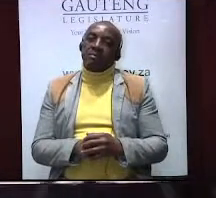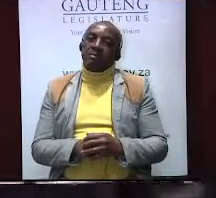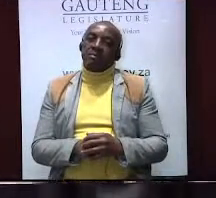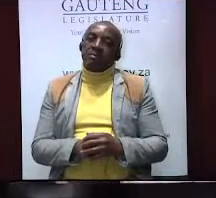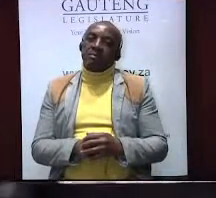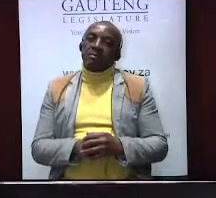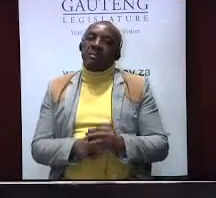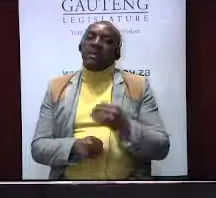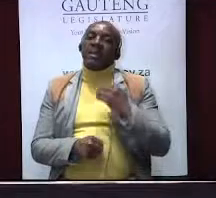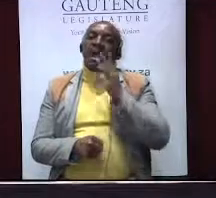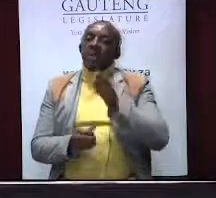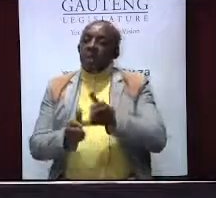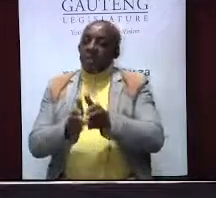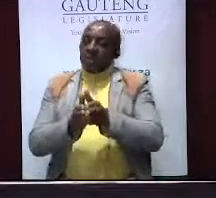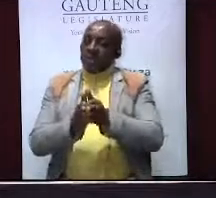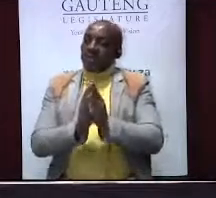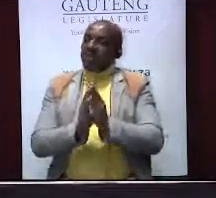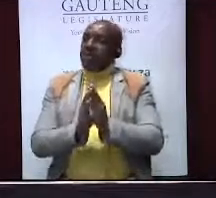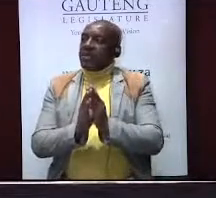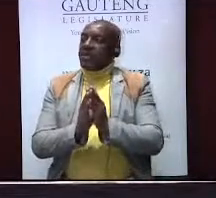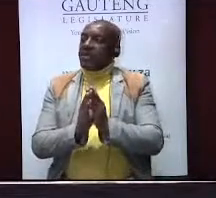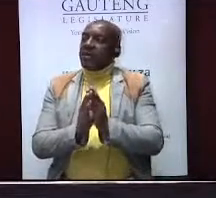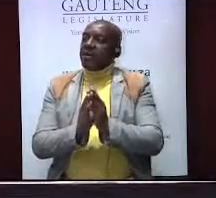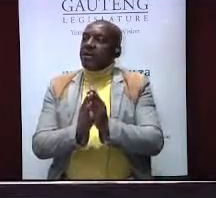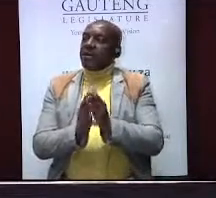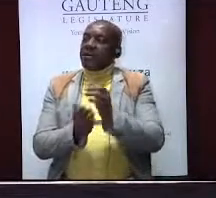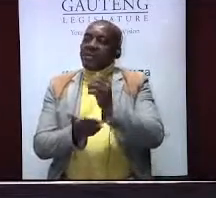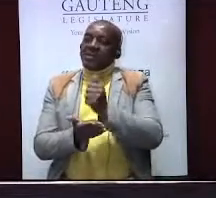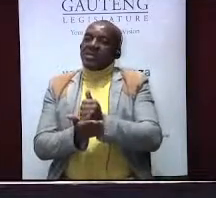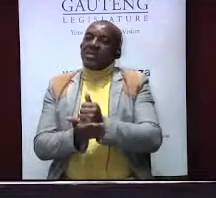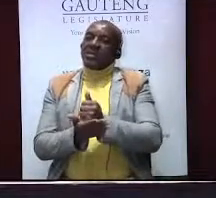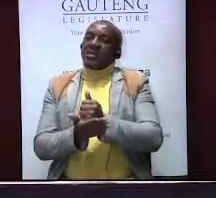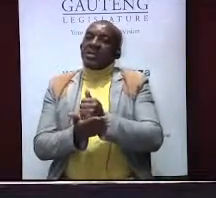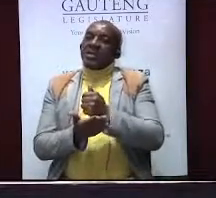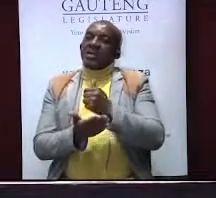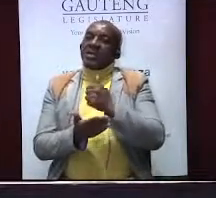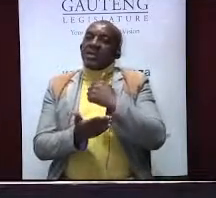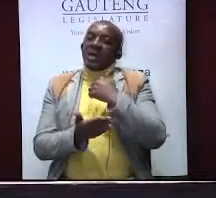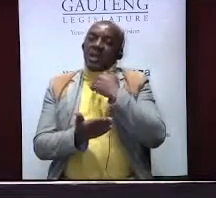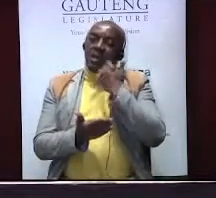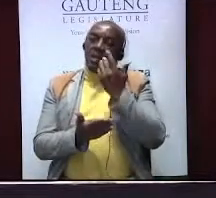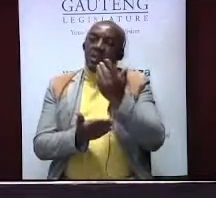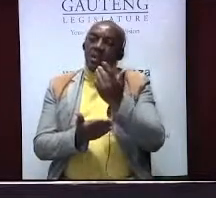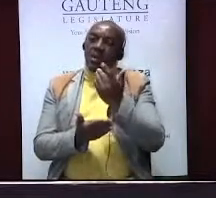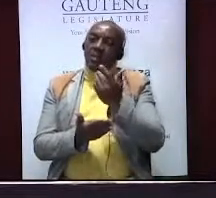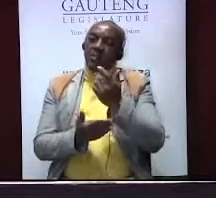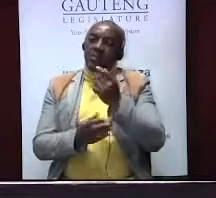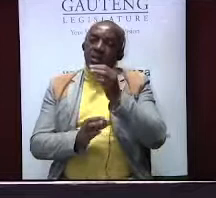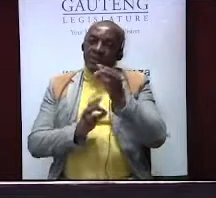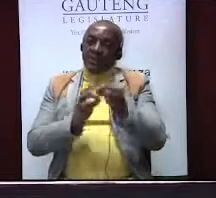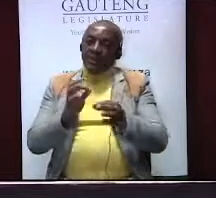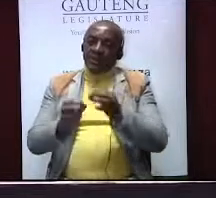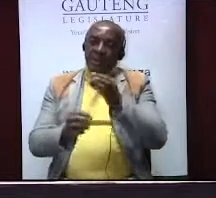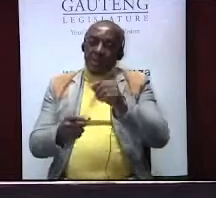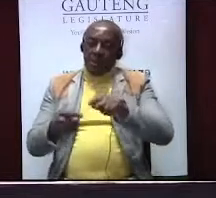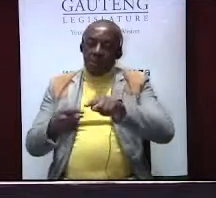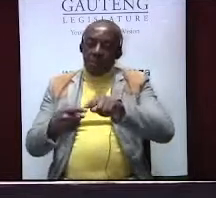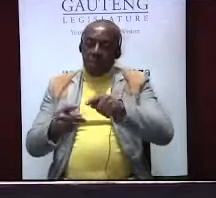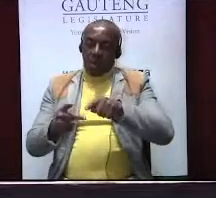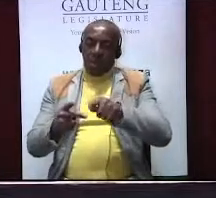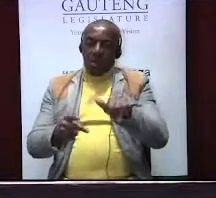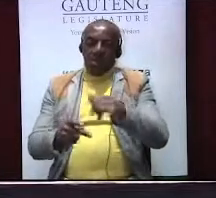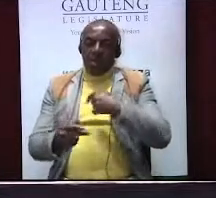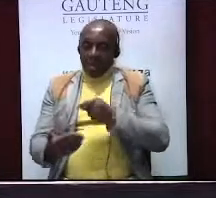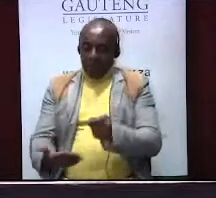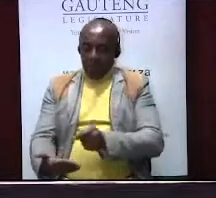I would request to sit as I just want to be specific to the points I've written down. Thank you.